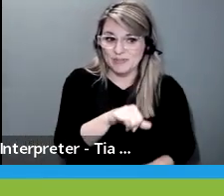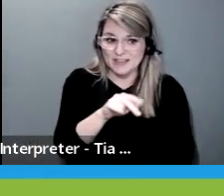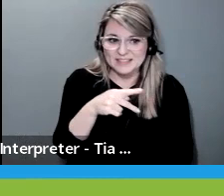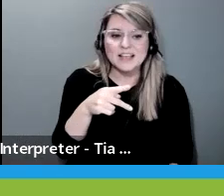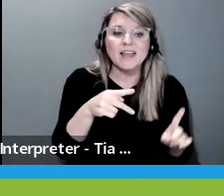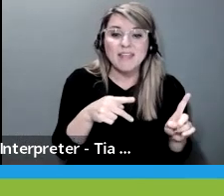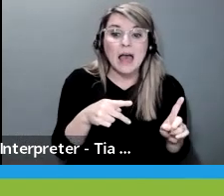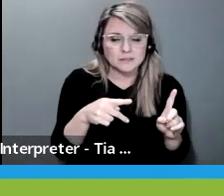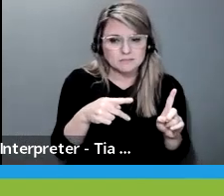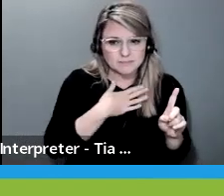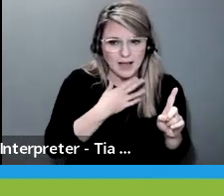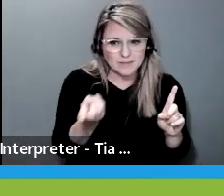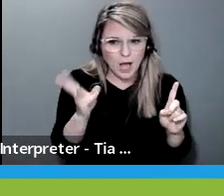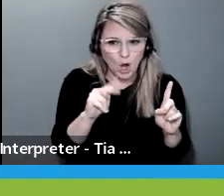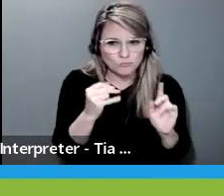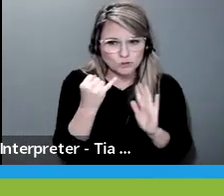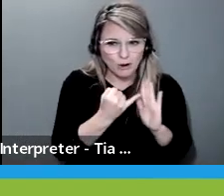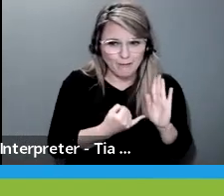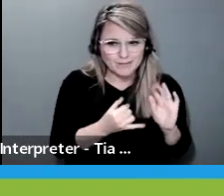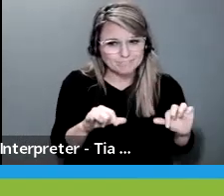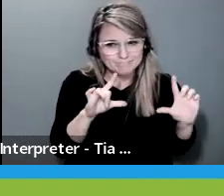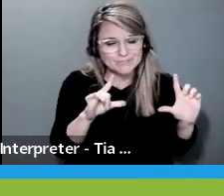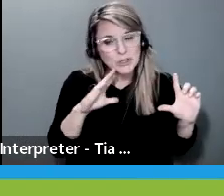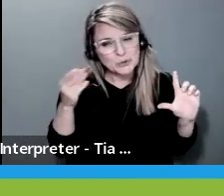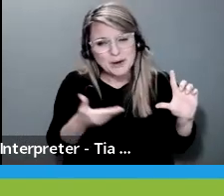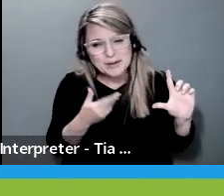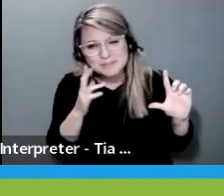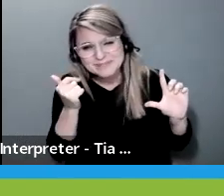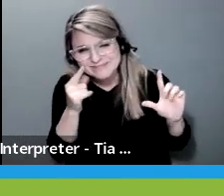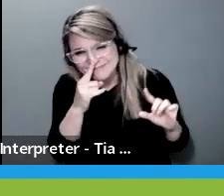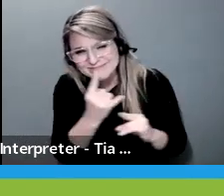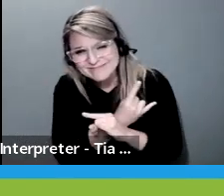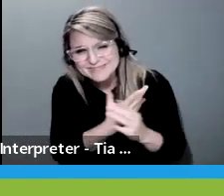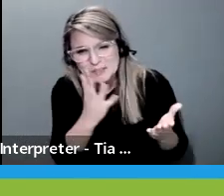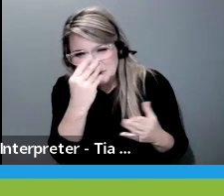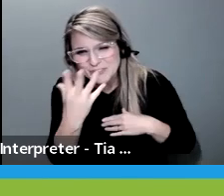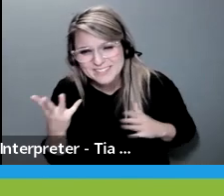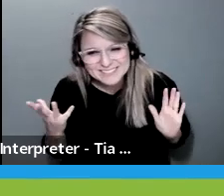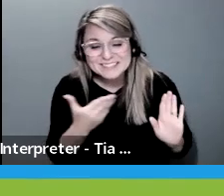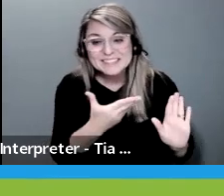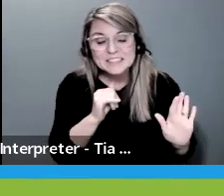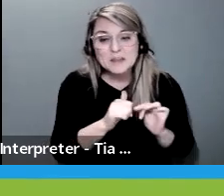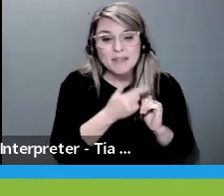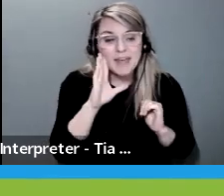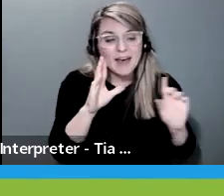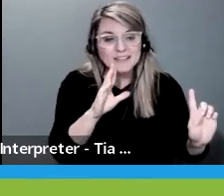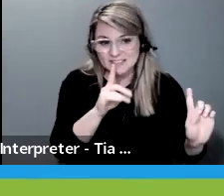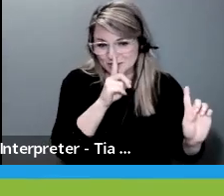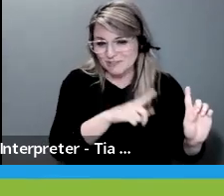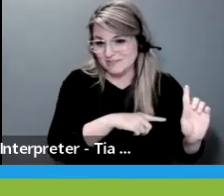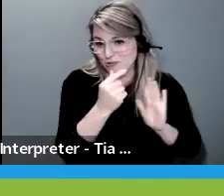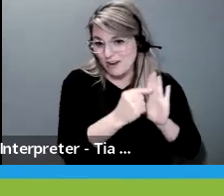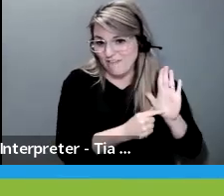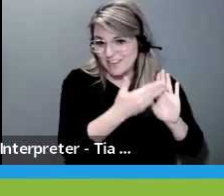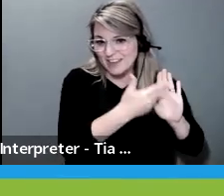is hand drawn from myself. You're welcome for that. But this graphic really is intended to